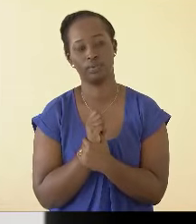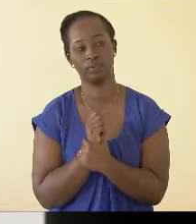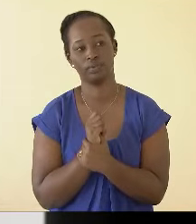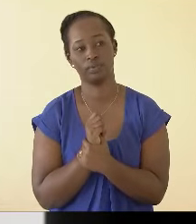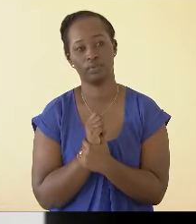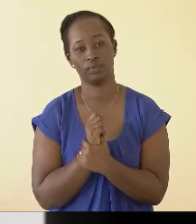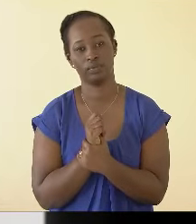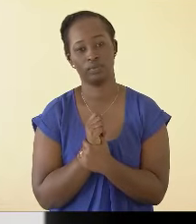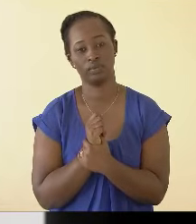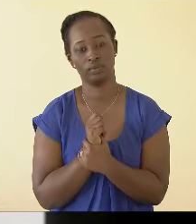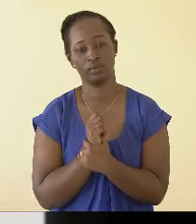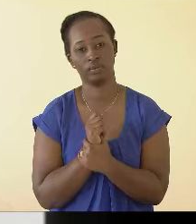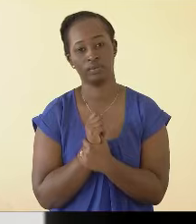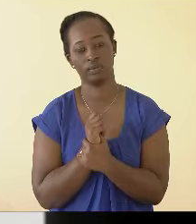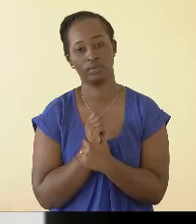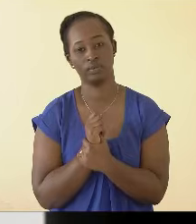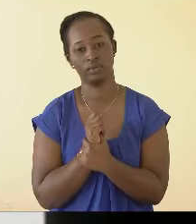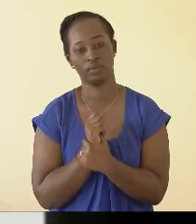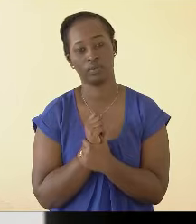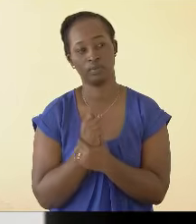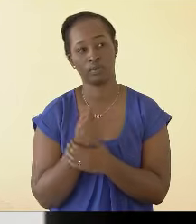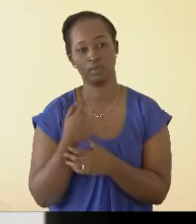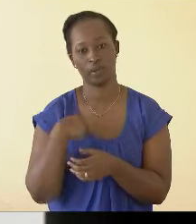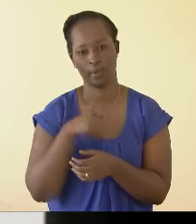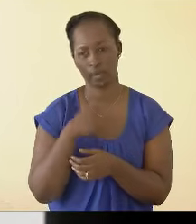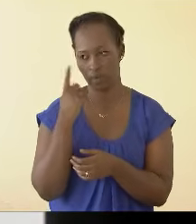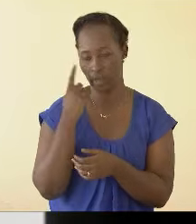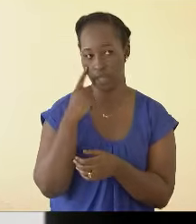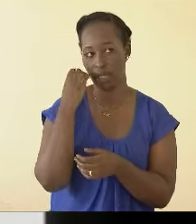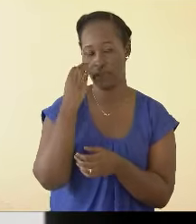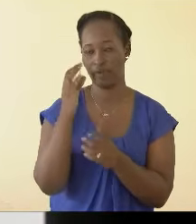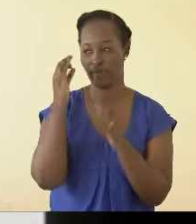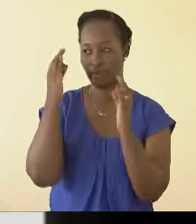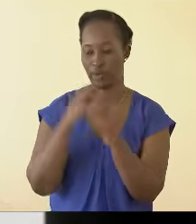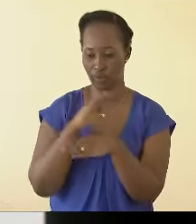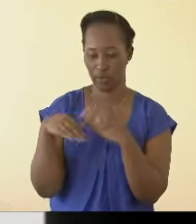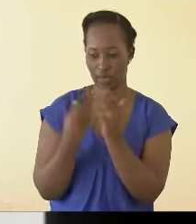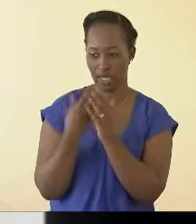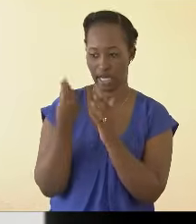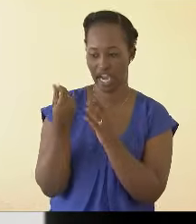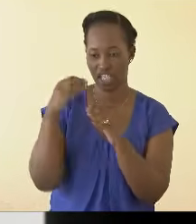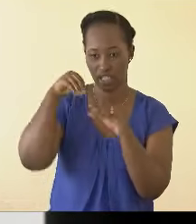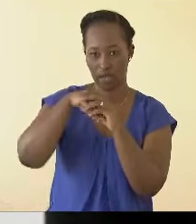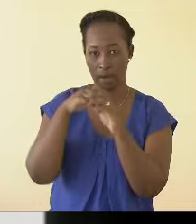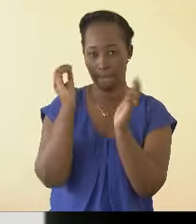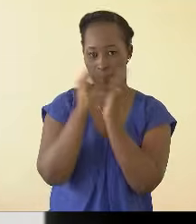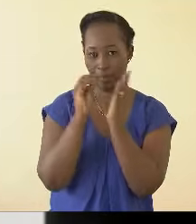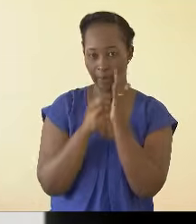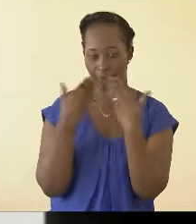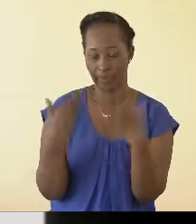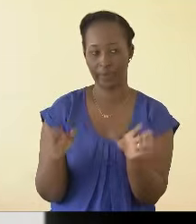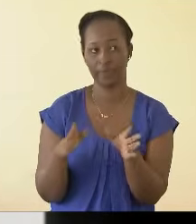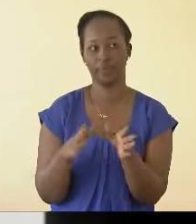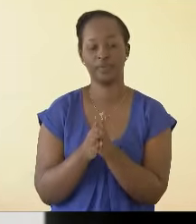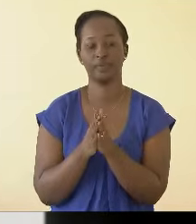know it very well. So we have to check and see if we have recorded all cash inflows. We have monthly interest paid. You